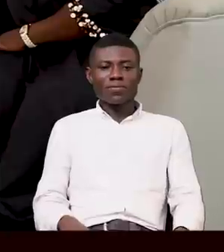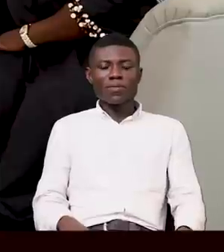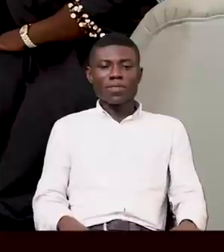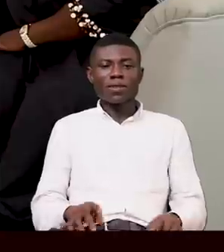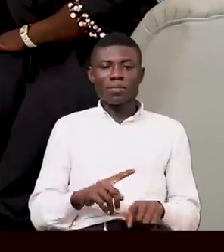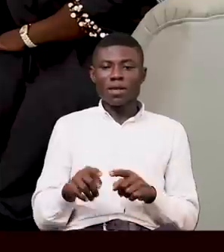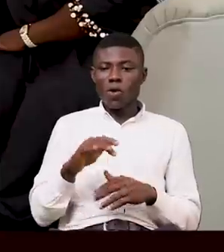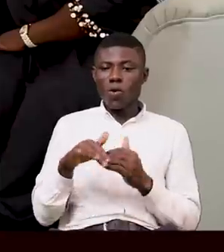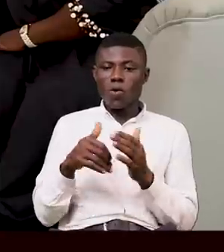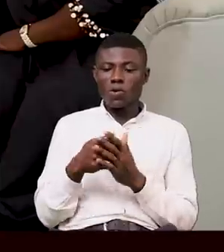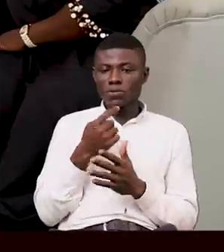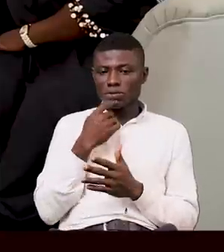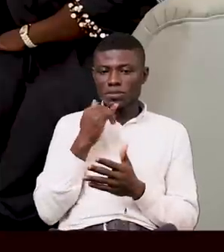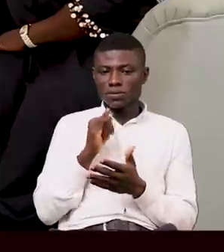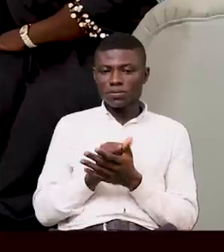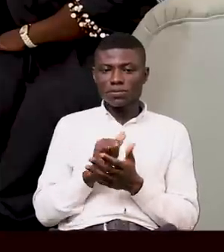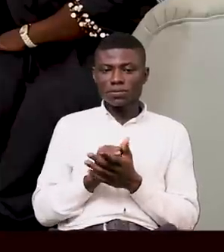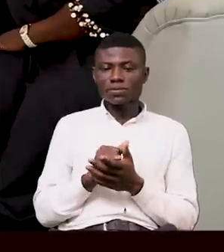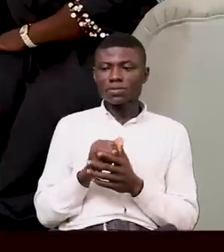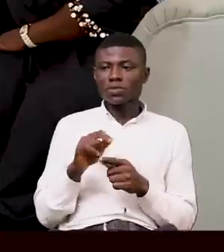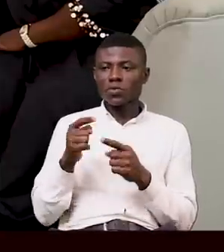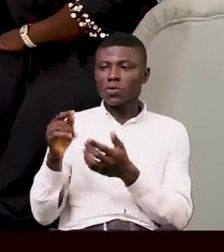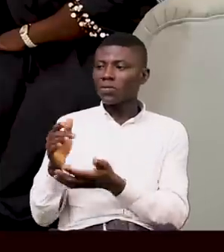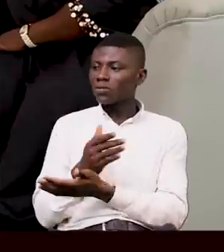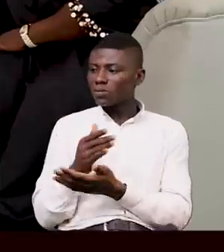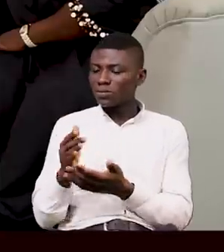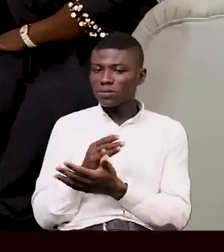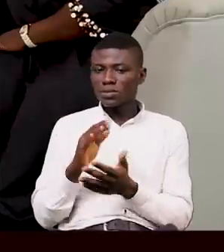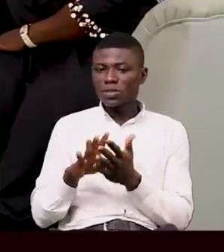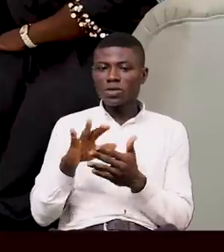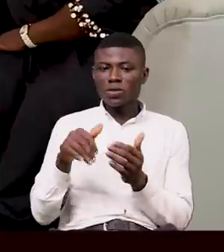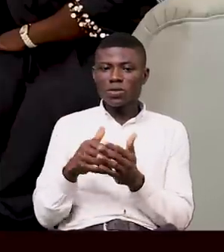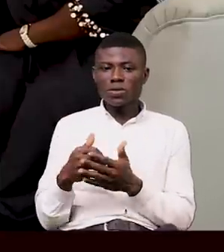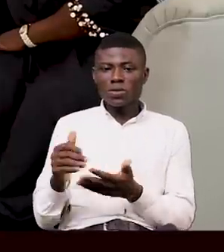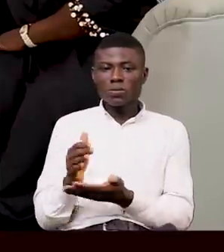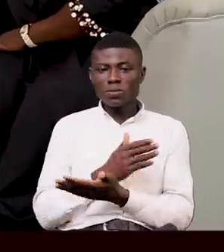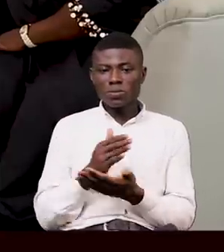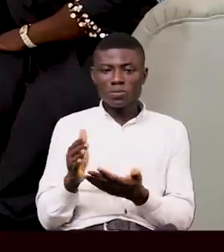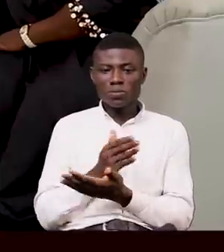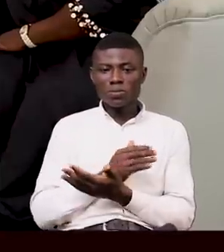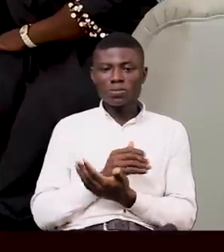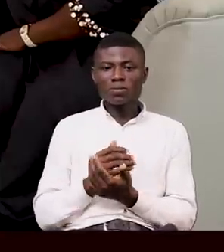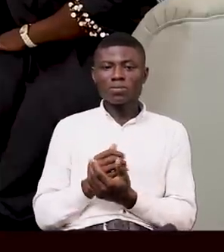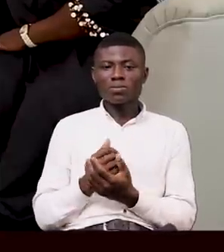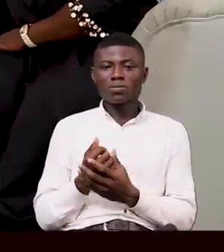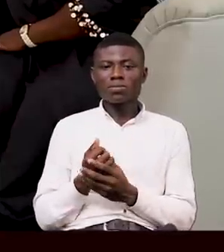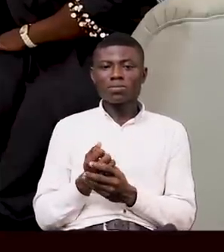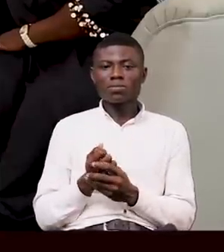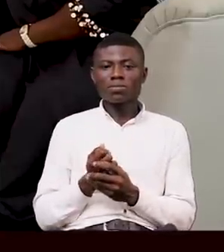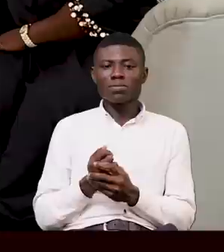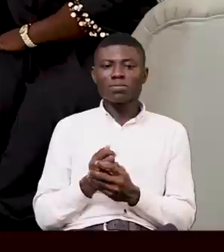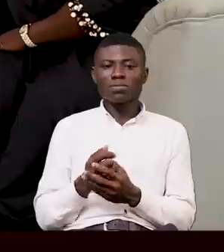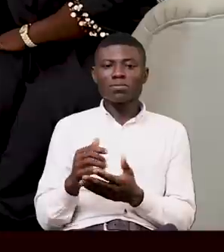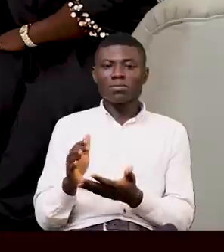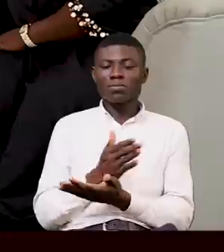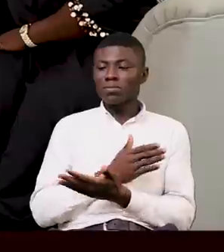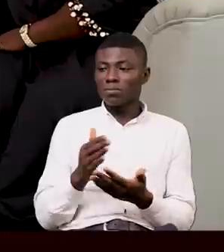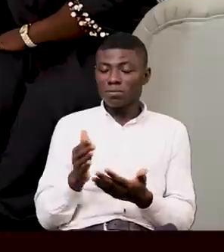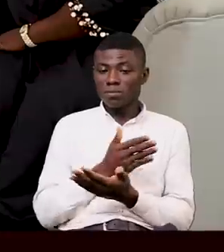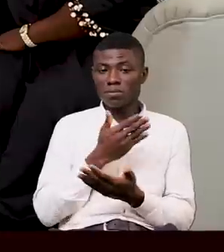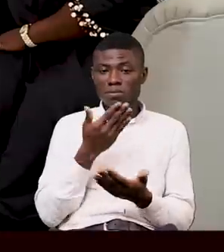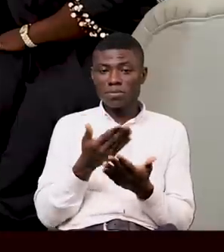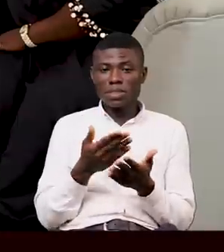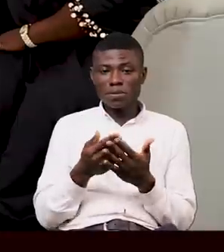Now, the old say, got to me one, is it? No, no, no, music, no, dear. Me mean family, no, no, no, dear. Me mean family,